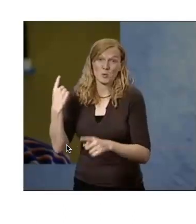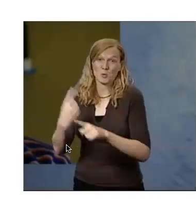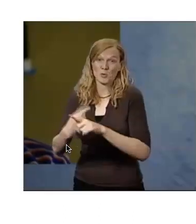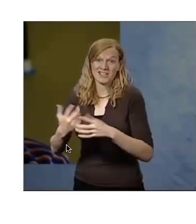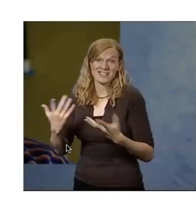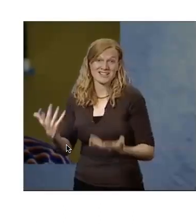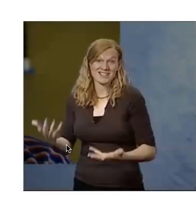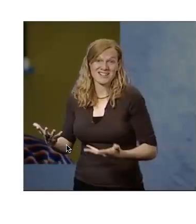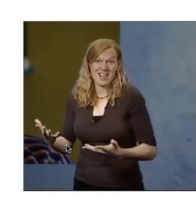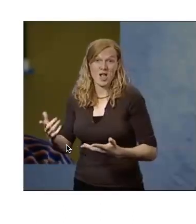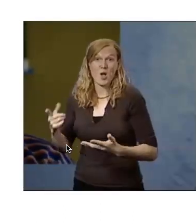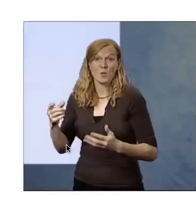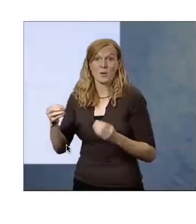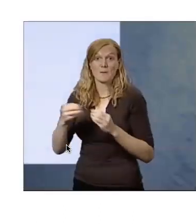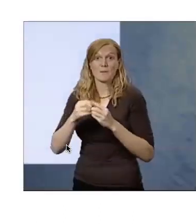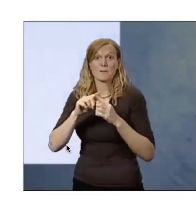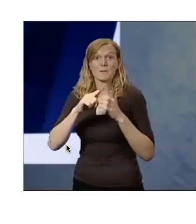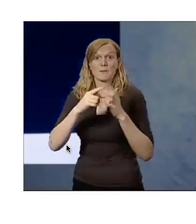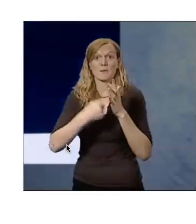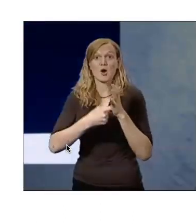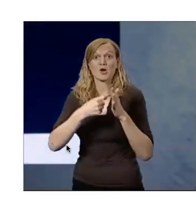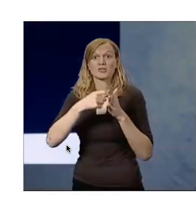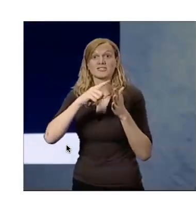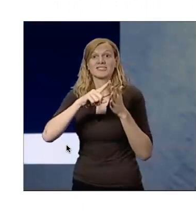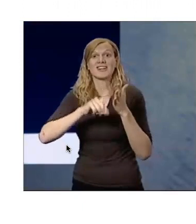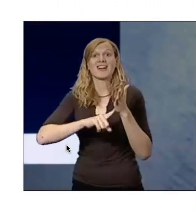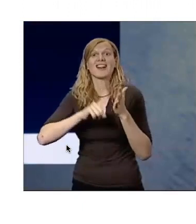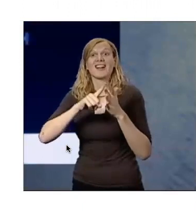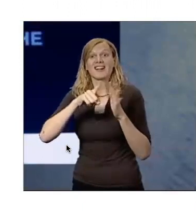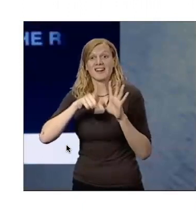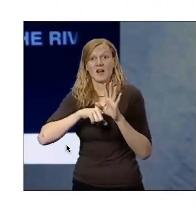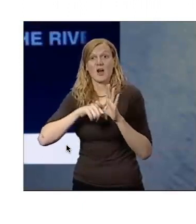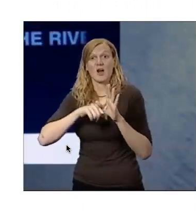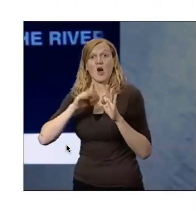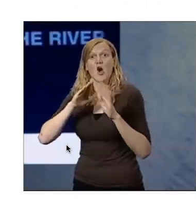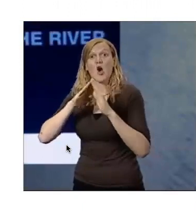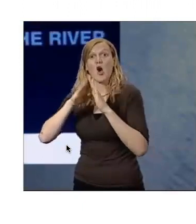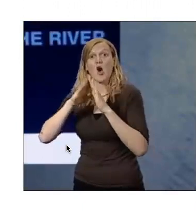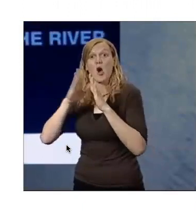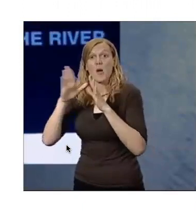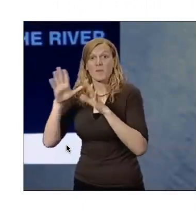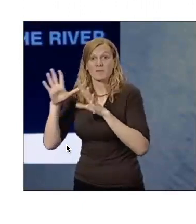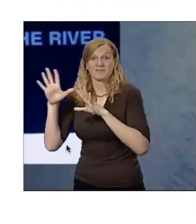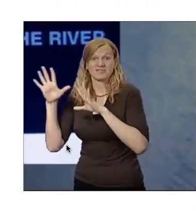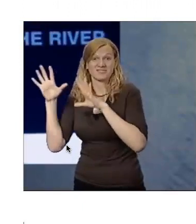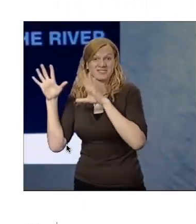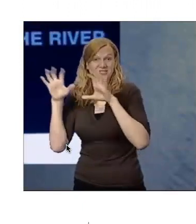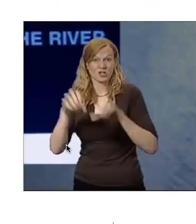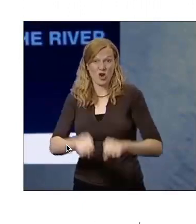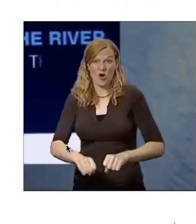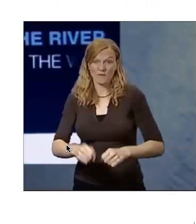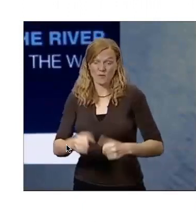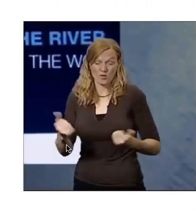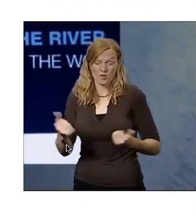If you recall, we mentioned that we use mouthing cues to associate finger spelling detections with words from the subtitle. But what if two nouns are mouthed